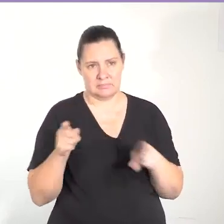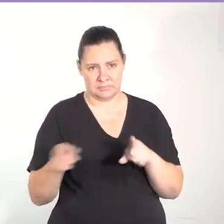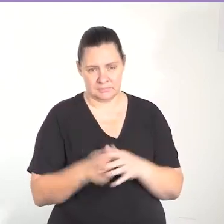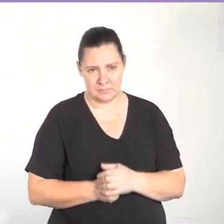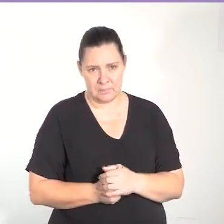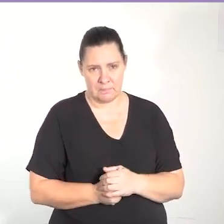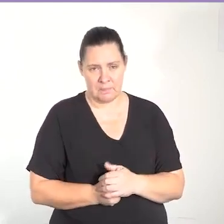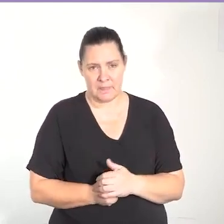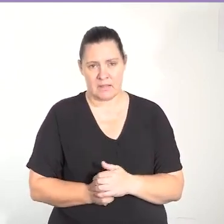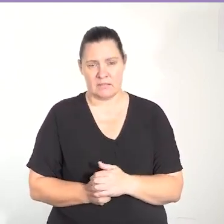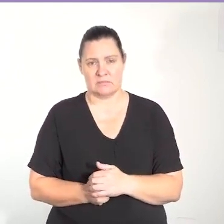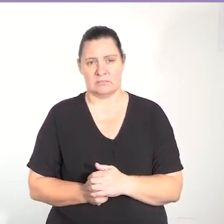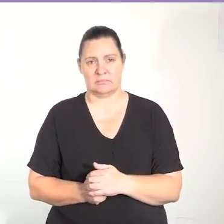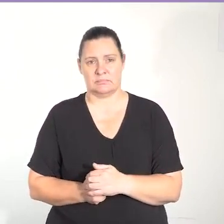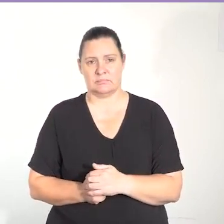as well.